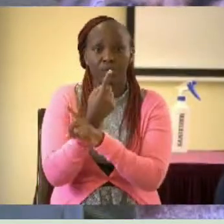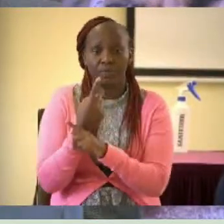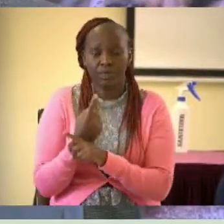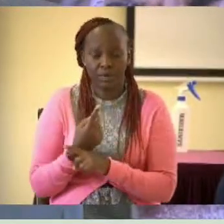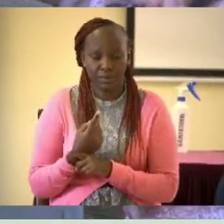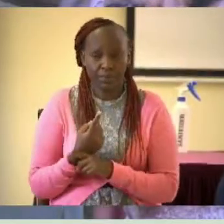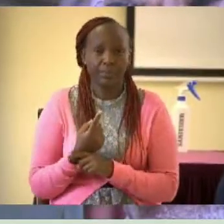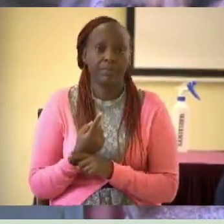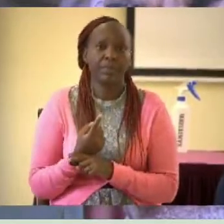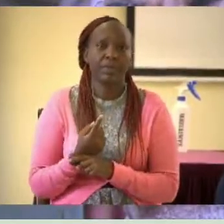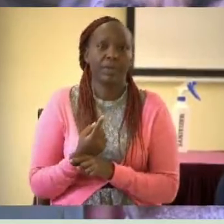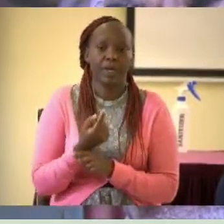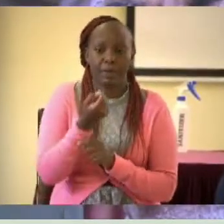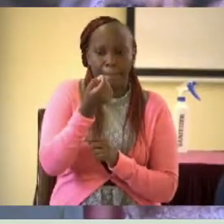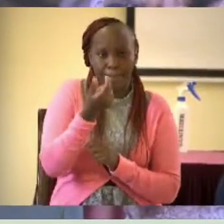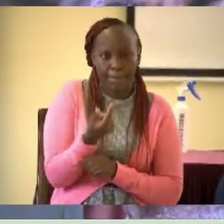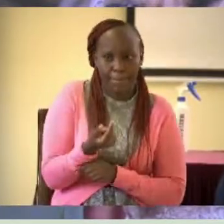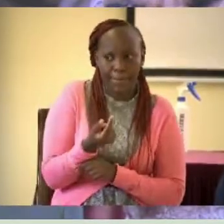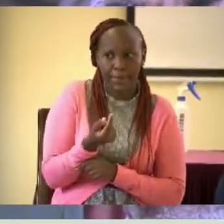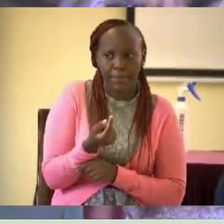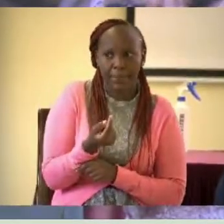minimum